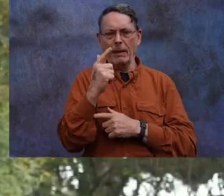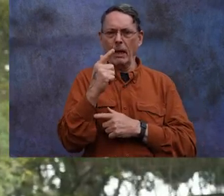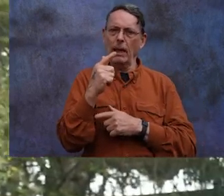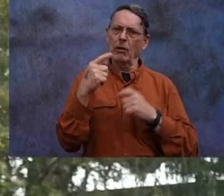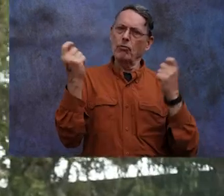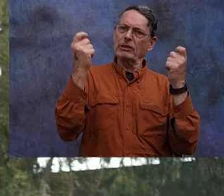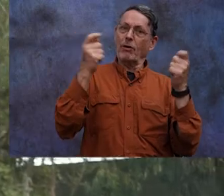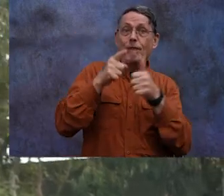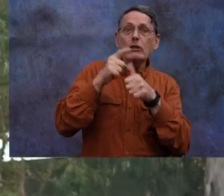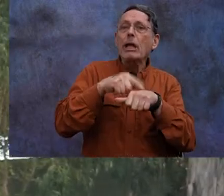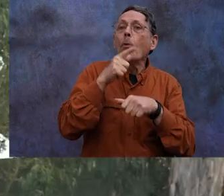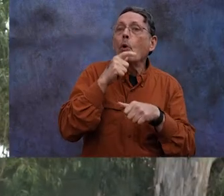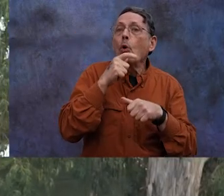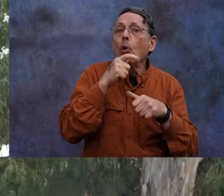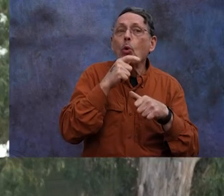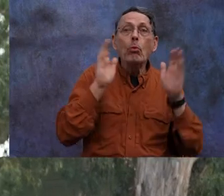time?